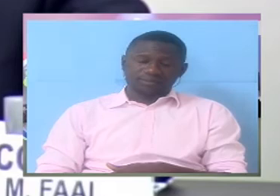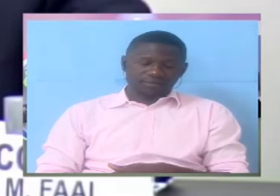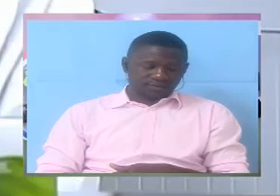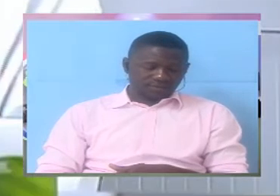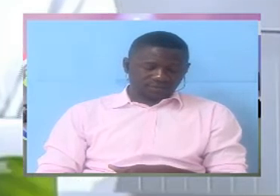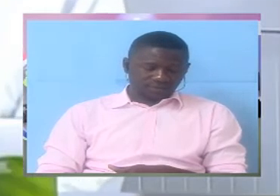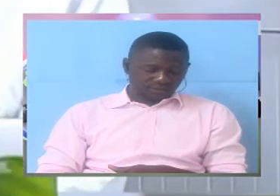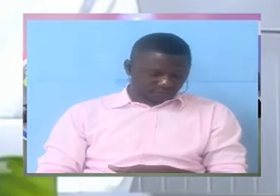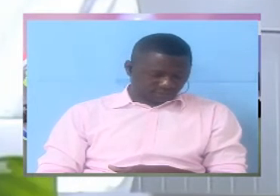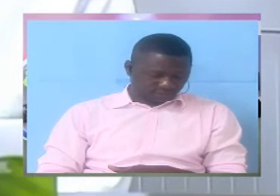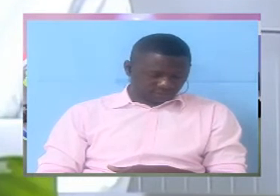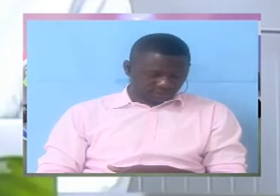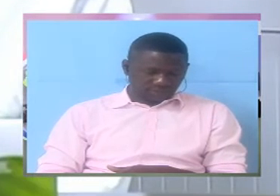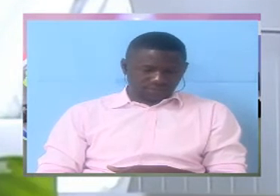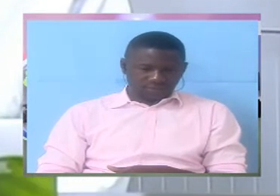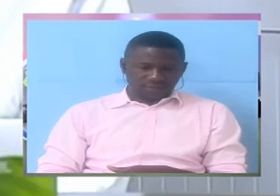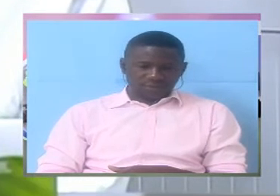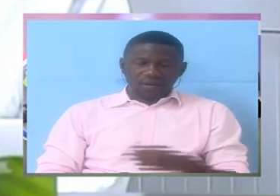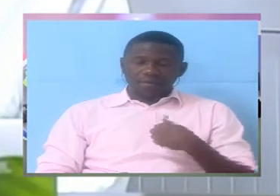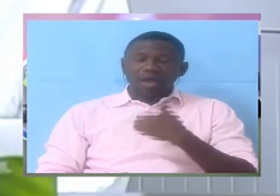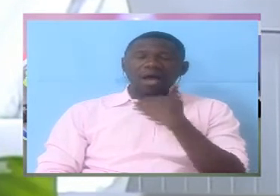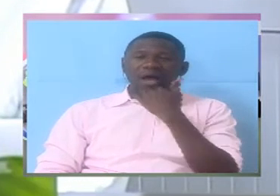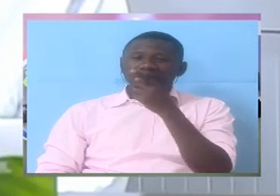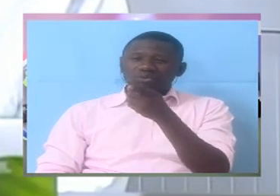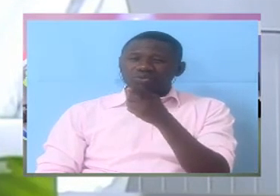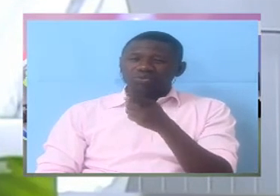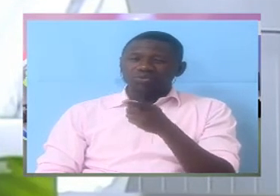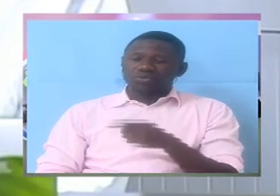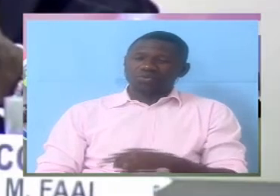I asked you mob